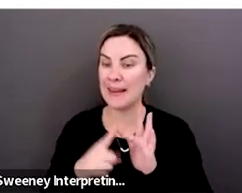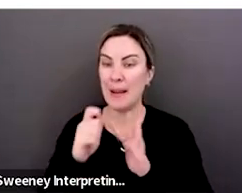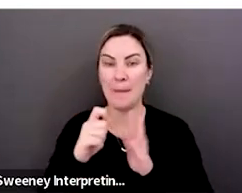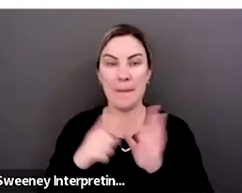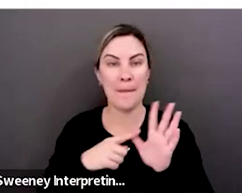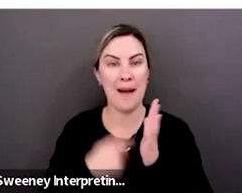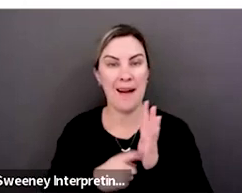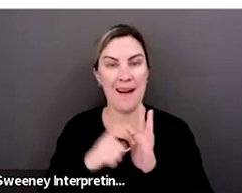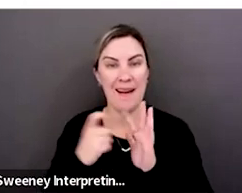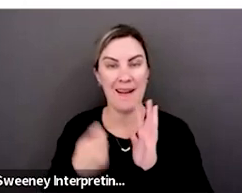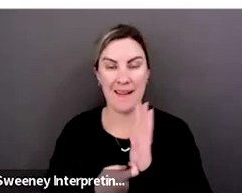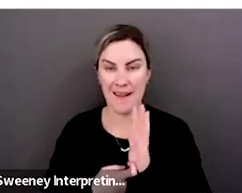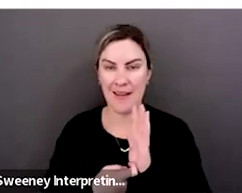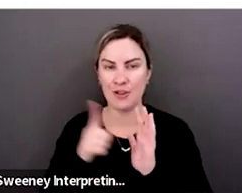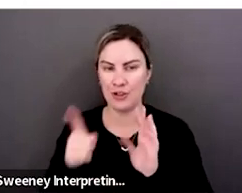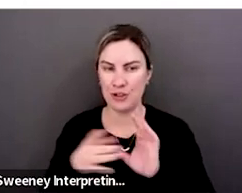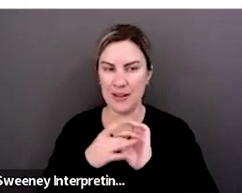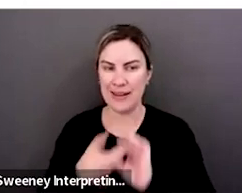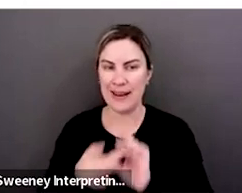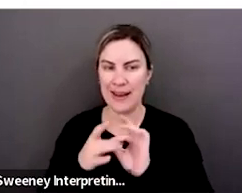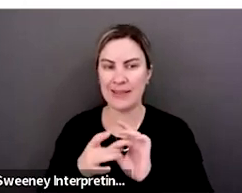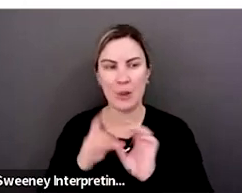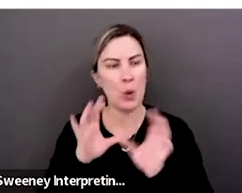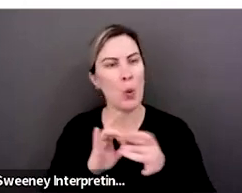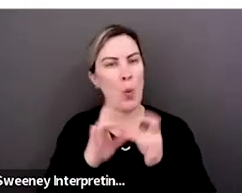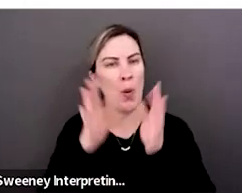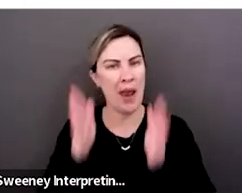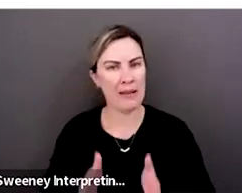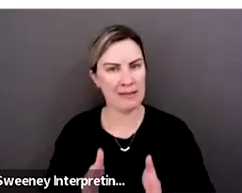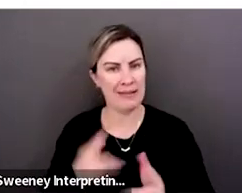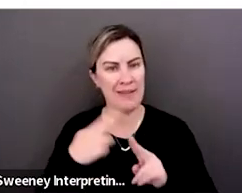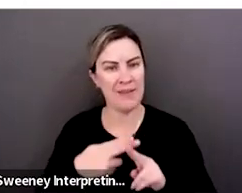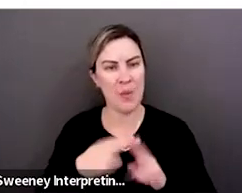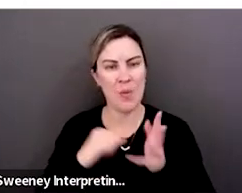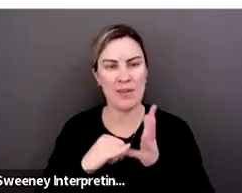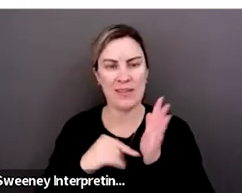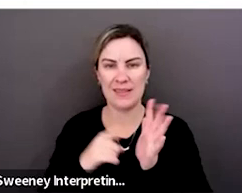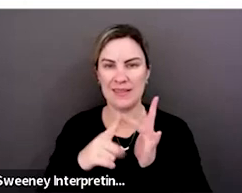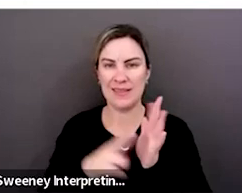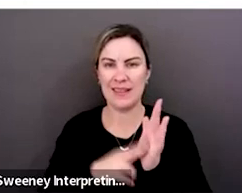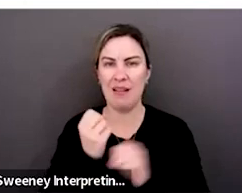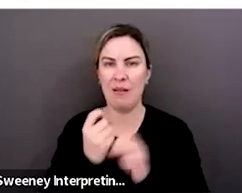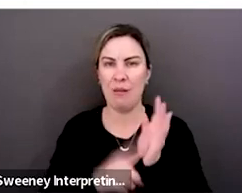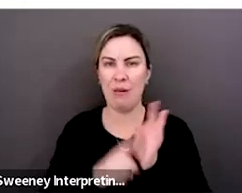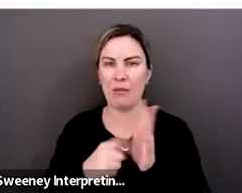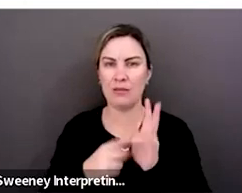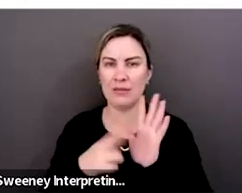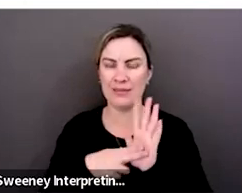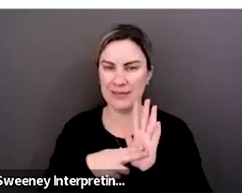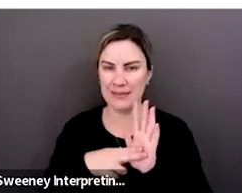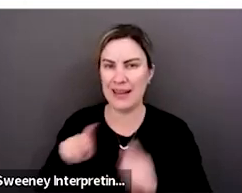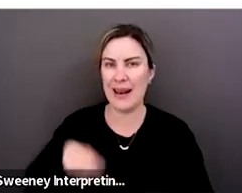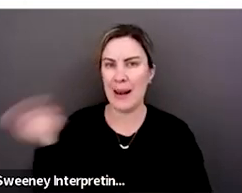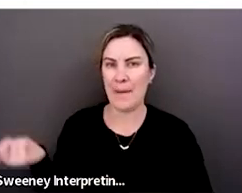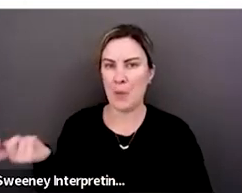introduction, a connected coordinator, I'd love to know what one of those is, for the Singleton Neighbourhood Centre,